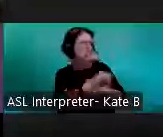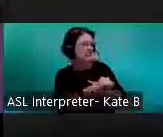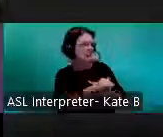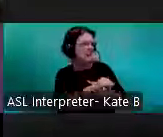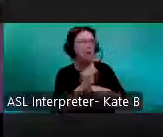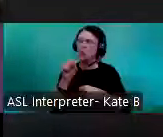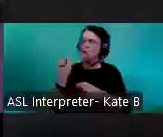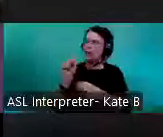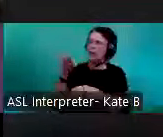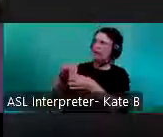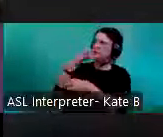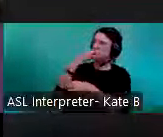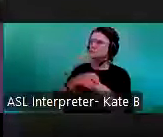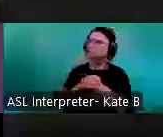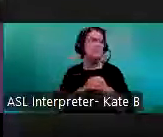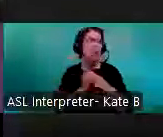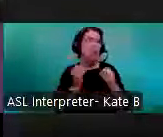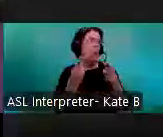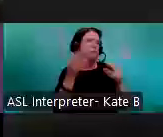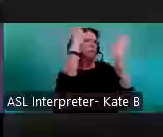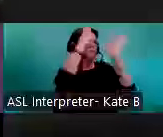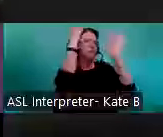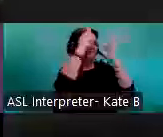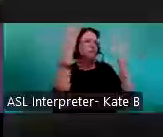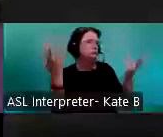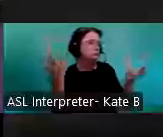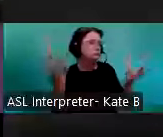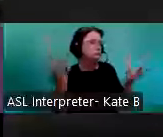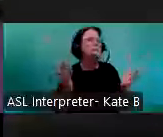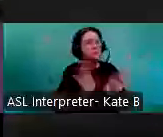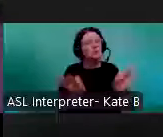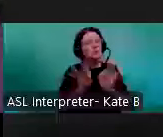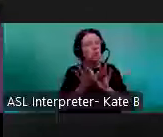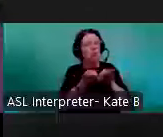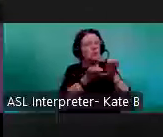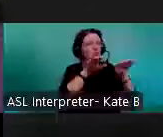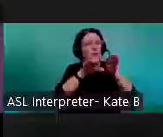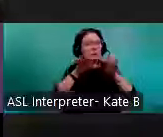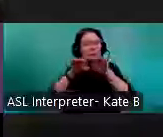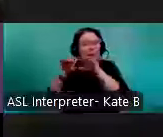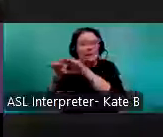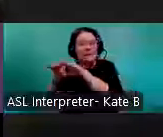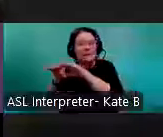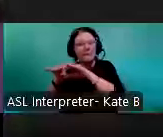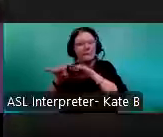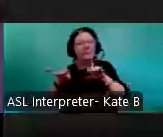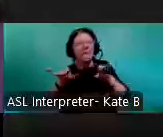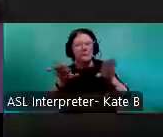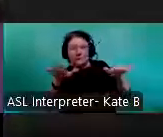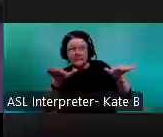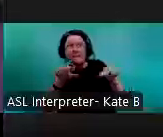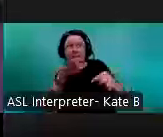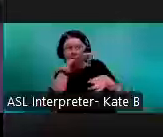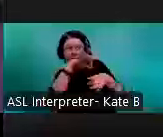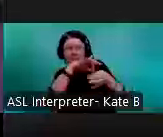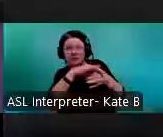election coming up, it was not on their radar. So sometimes just being aware that an election is coming up and reminding people to vote